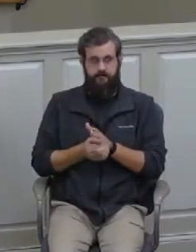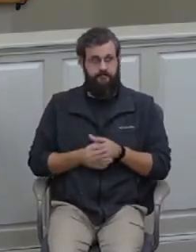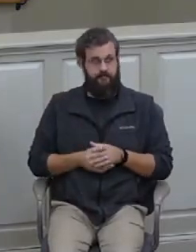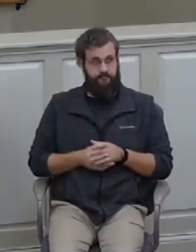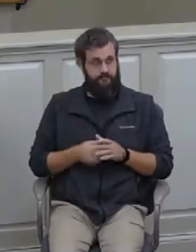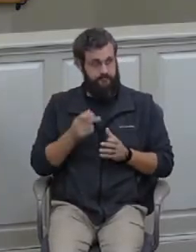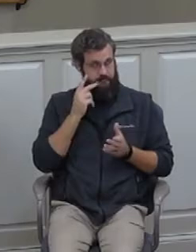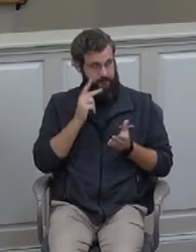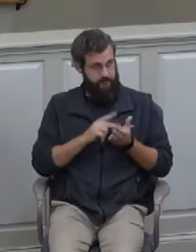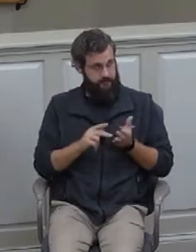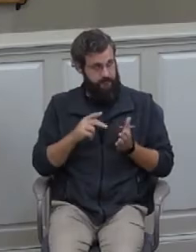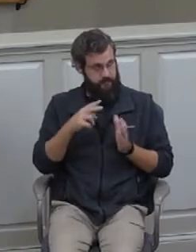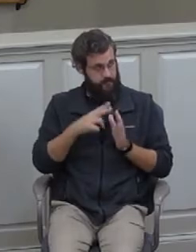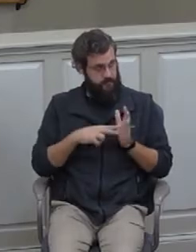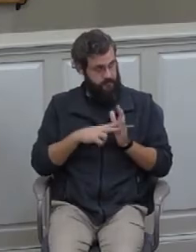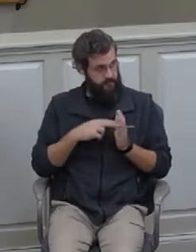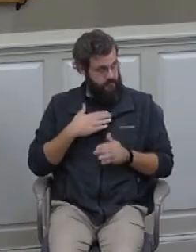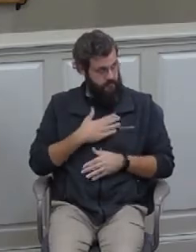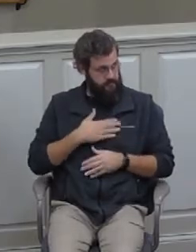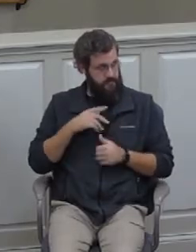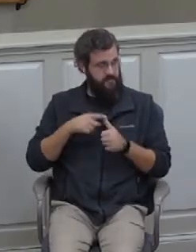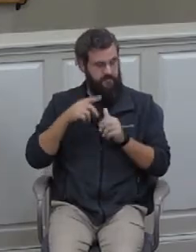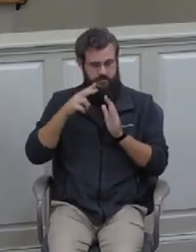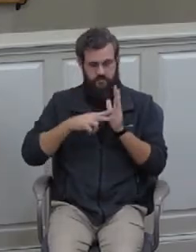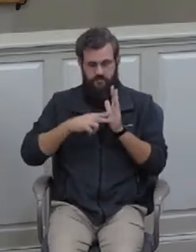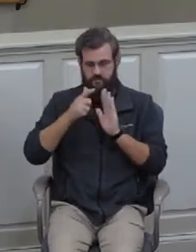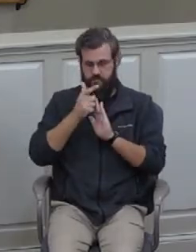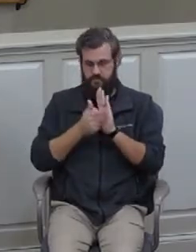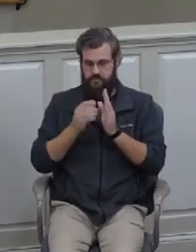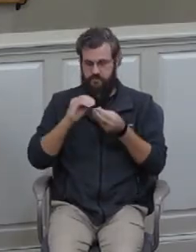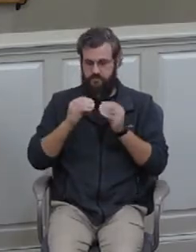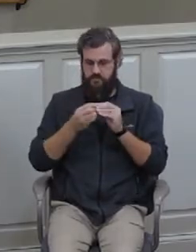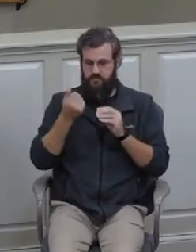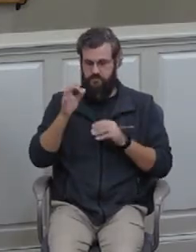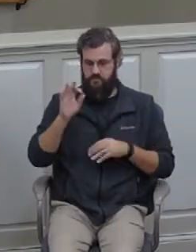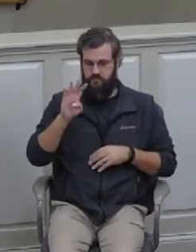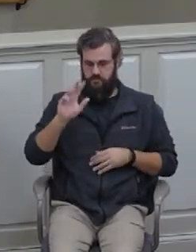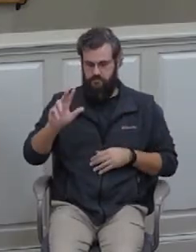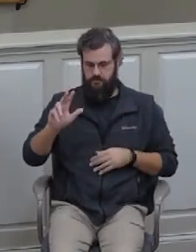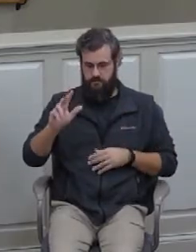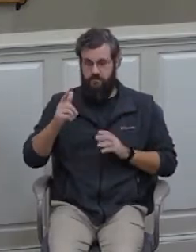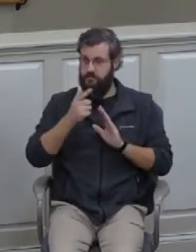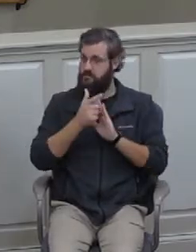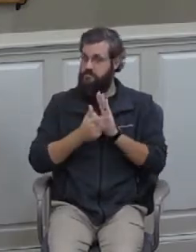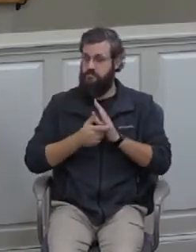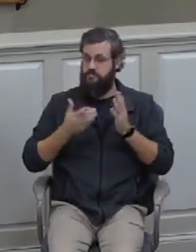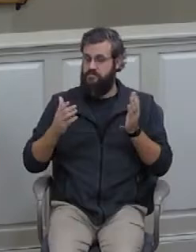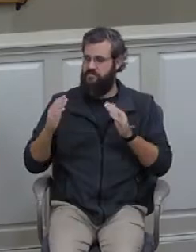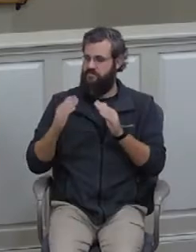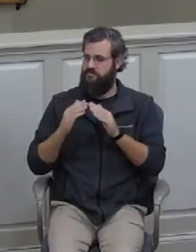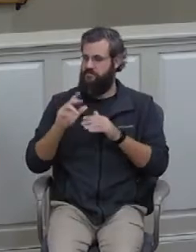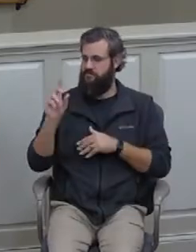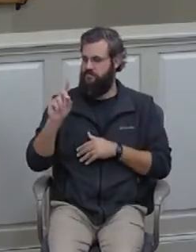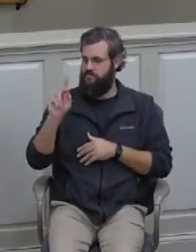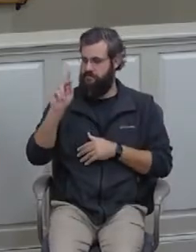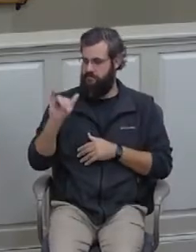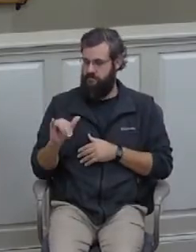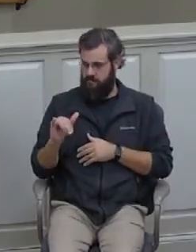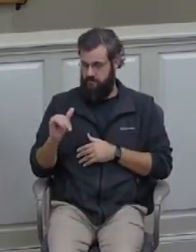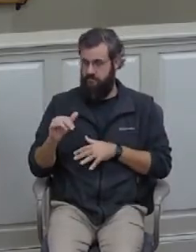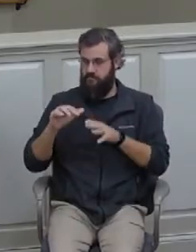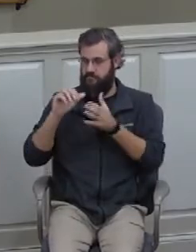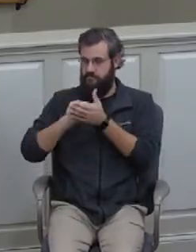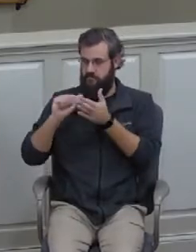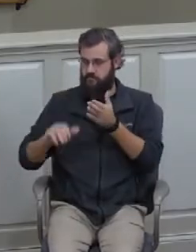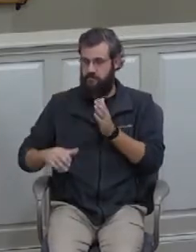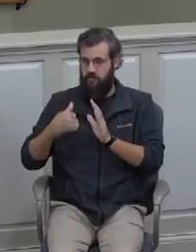Madam Clerk, would you read that, please? This is the first reading of ordinance number 1943, an ordinance of the City of Danville, Kentucky, repealing